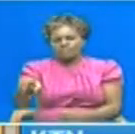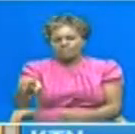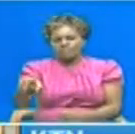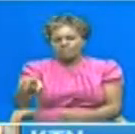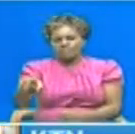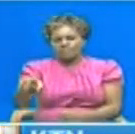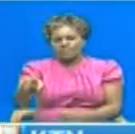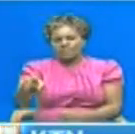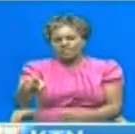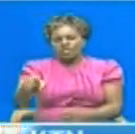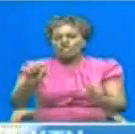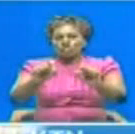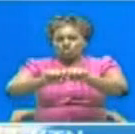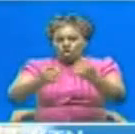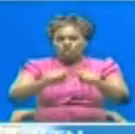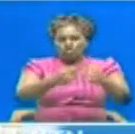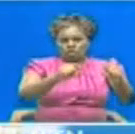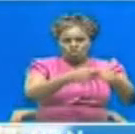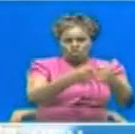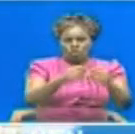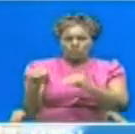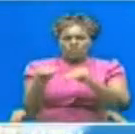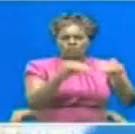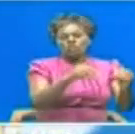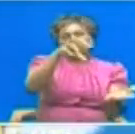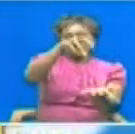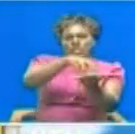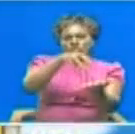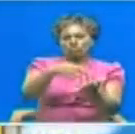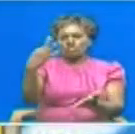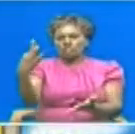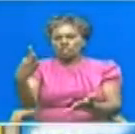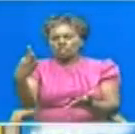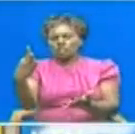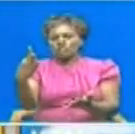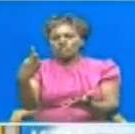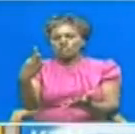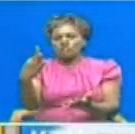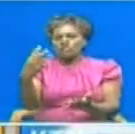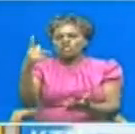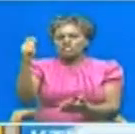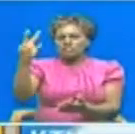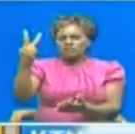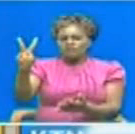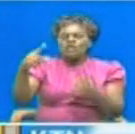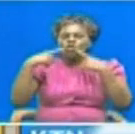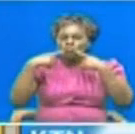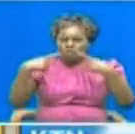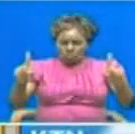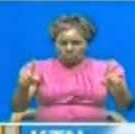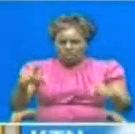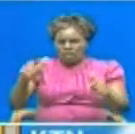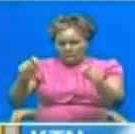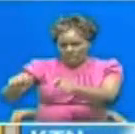and vandalizing of the transmission stations of these three leading broadcasters at